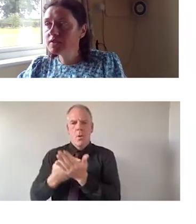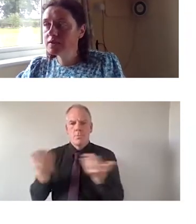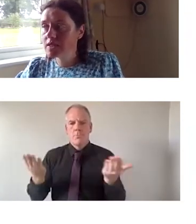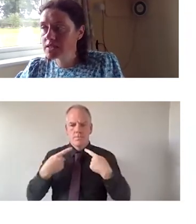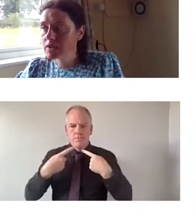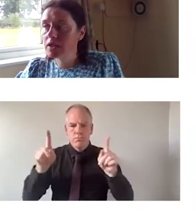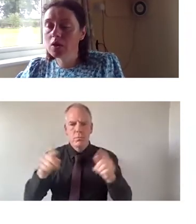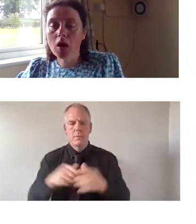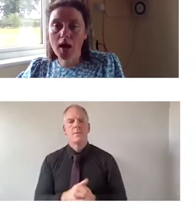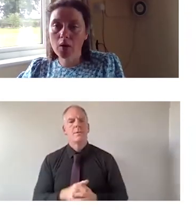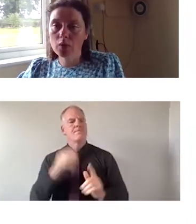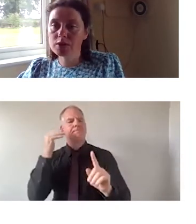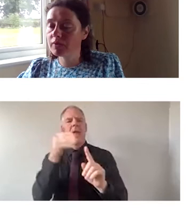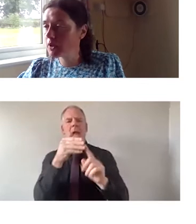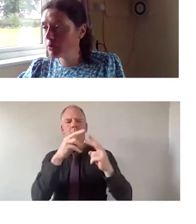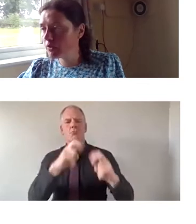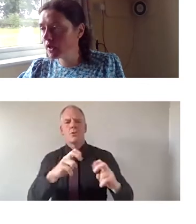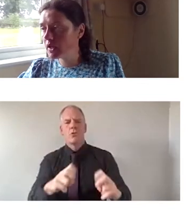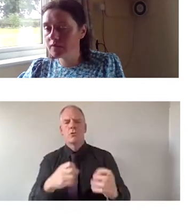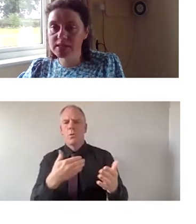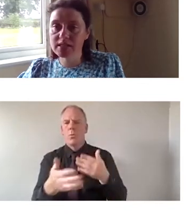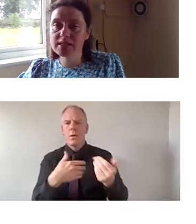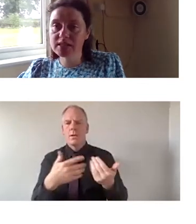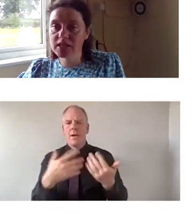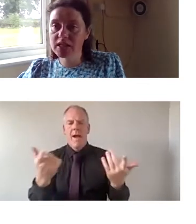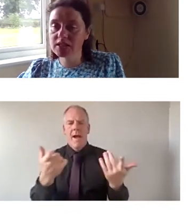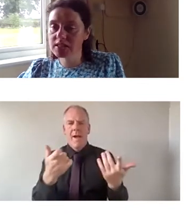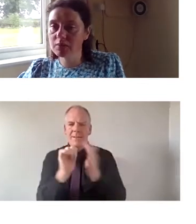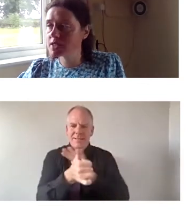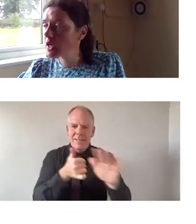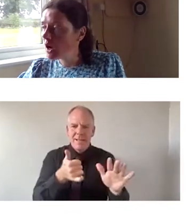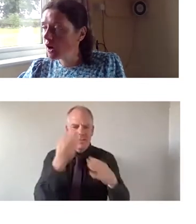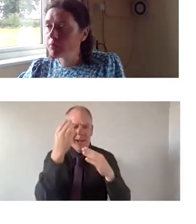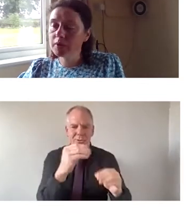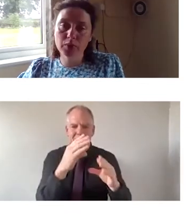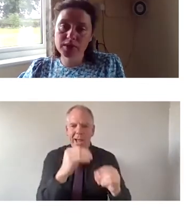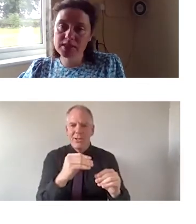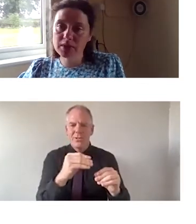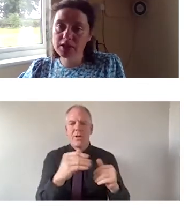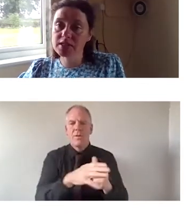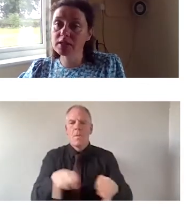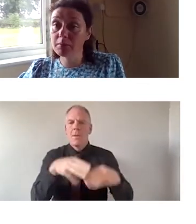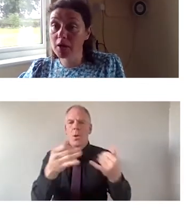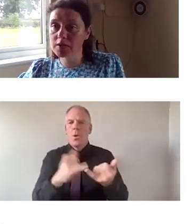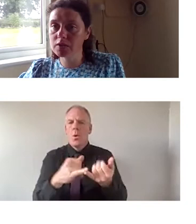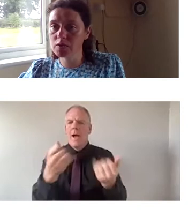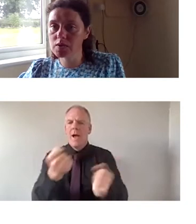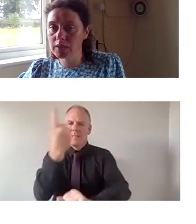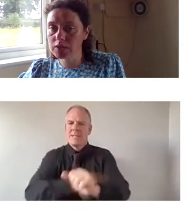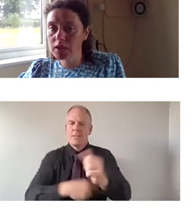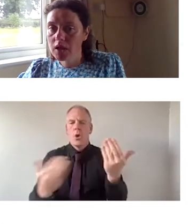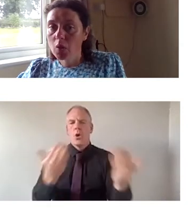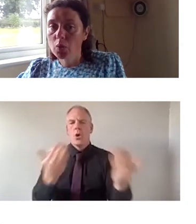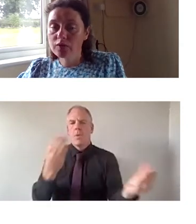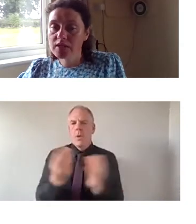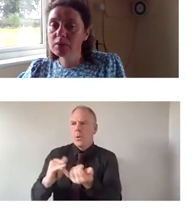the objectives of this study was to provide a profile of the skills and education endowments of people with disabilities in comparison to those